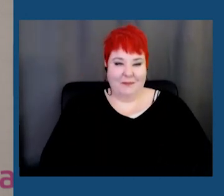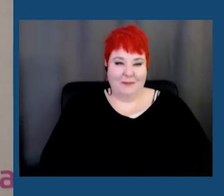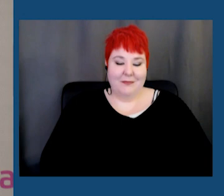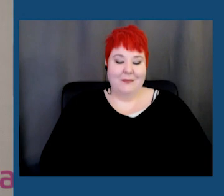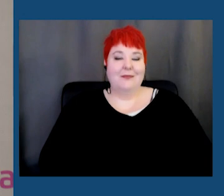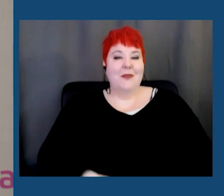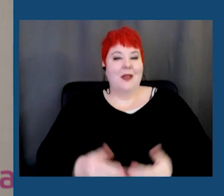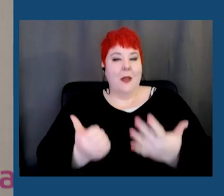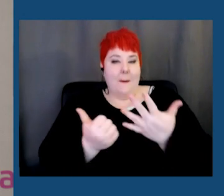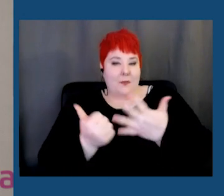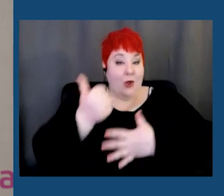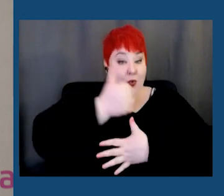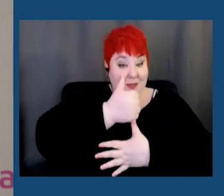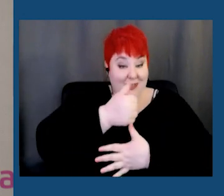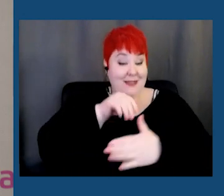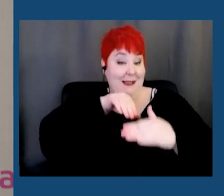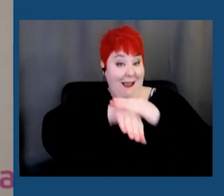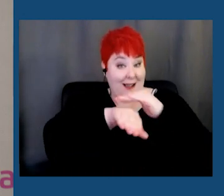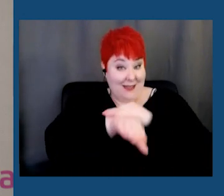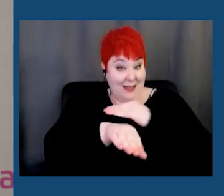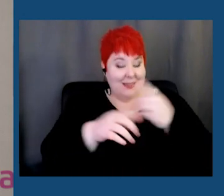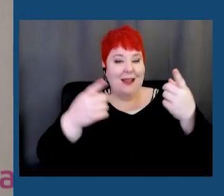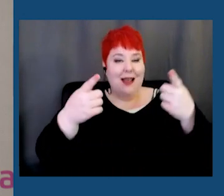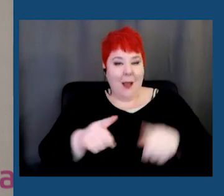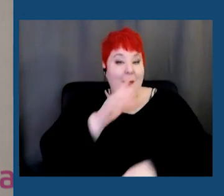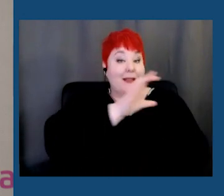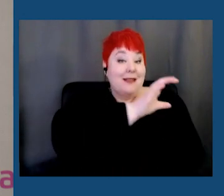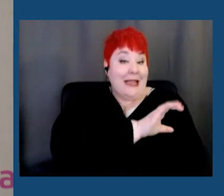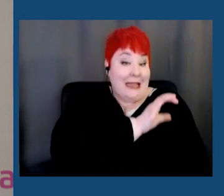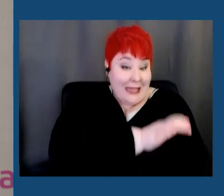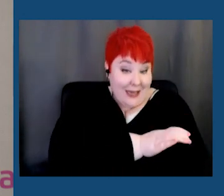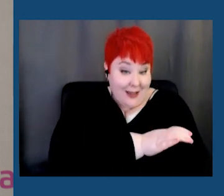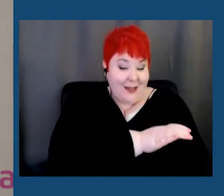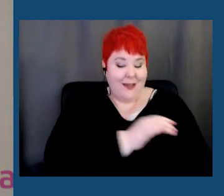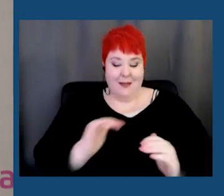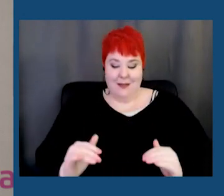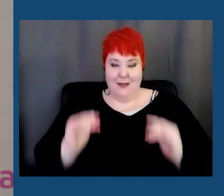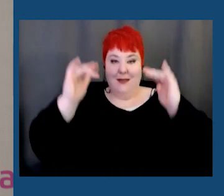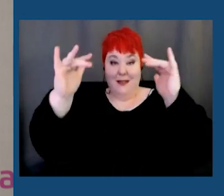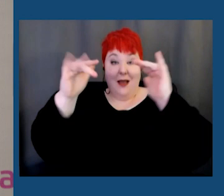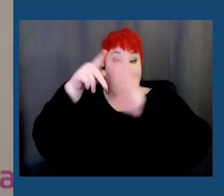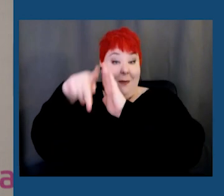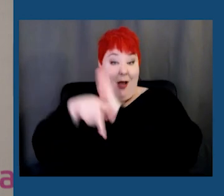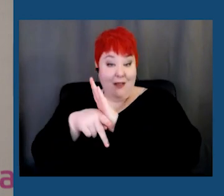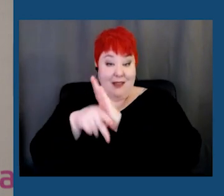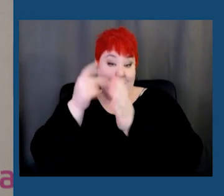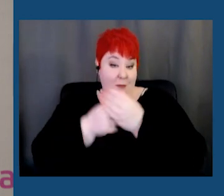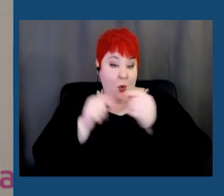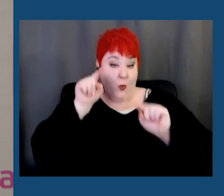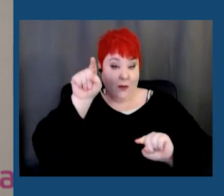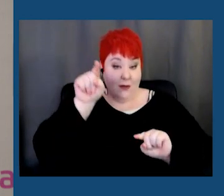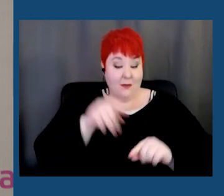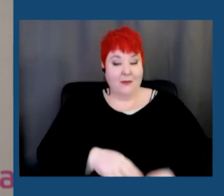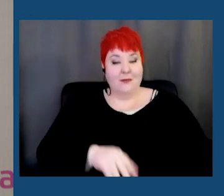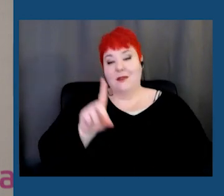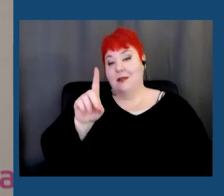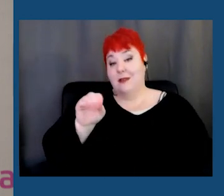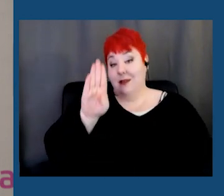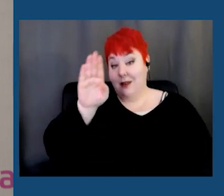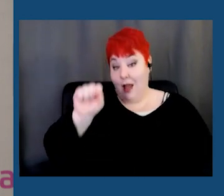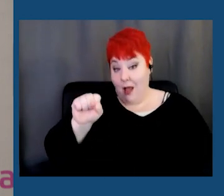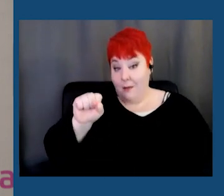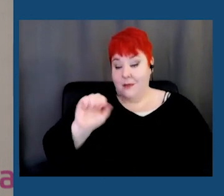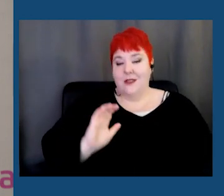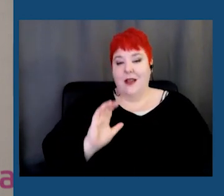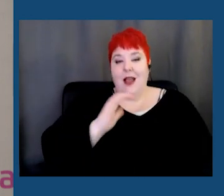Prioritizing access happens at the clinic level and the policy level. In response to Dobbs, our affiliate increased